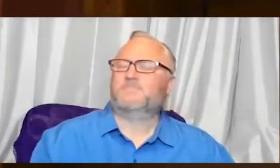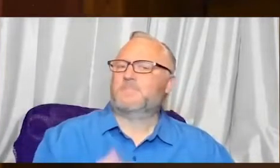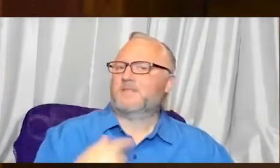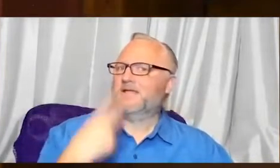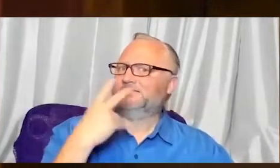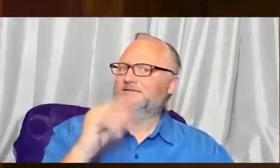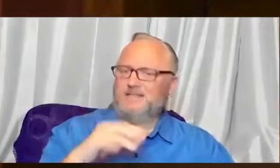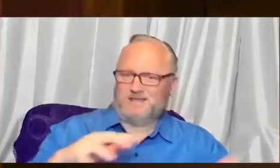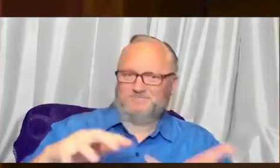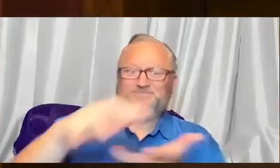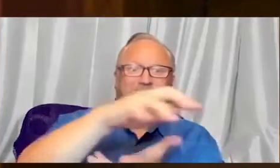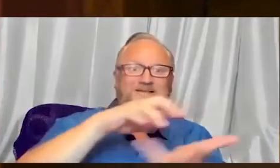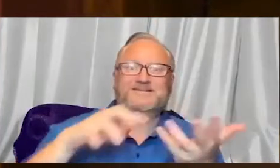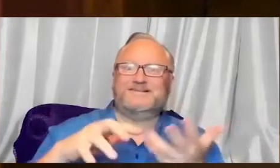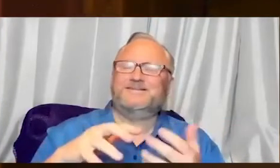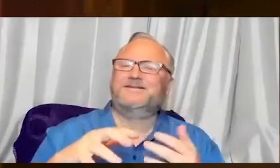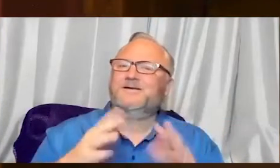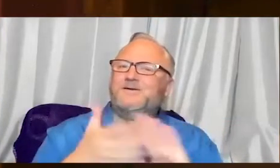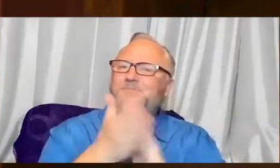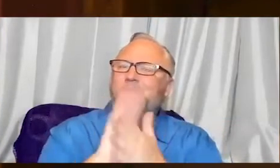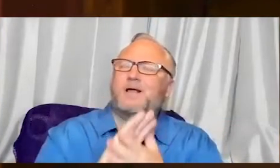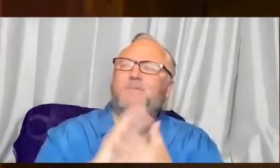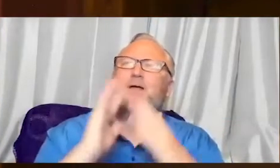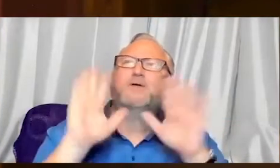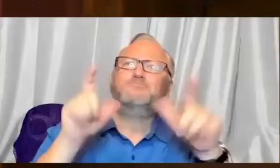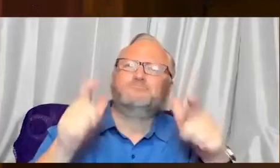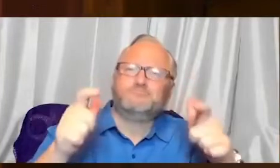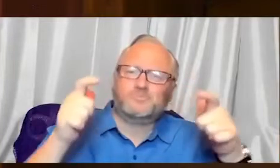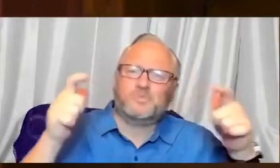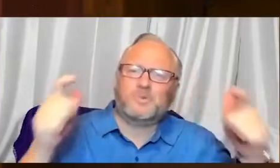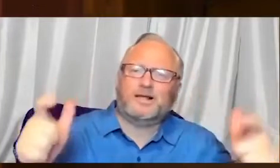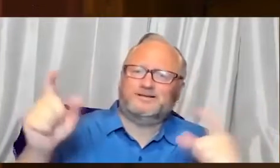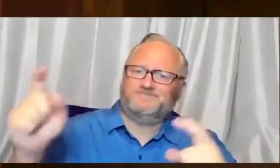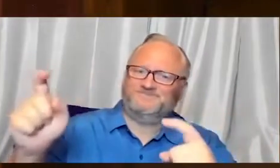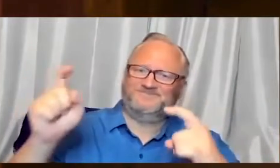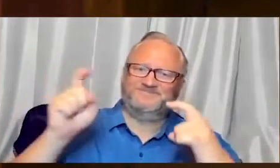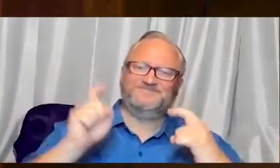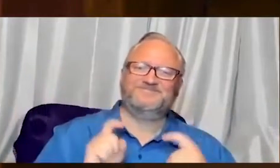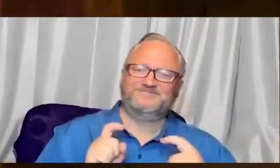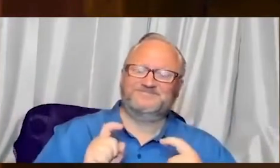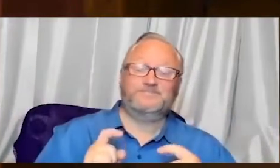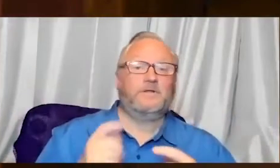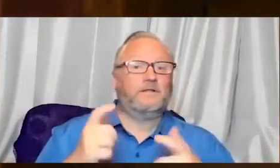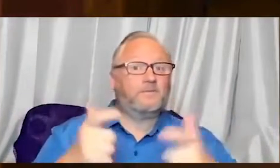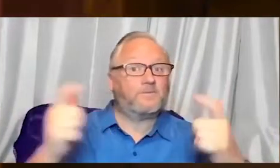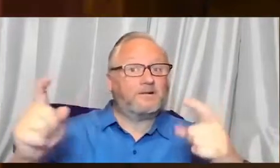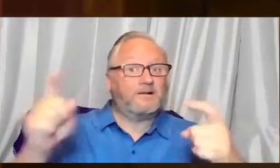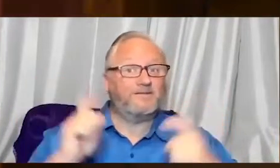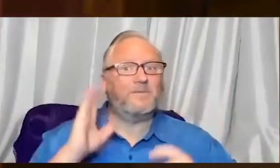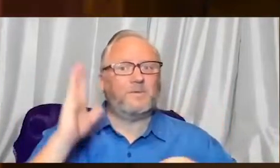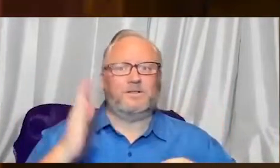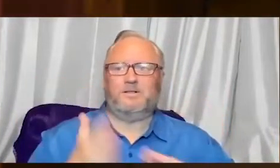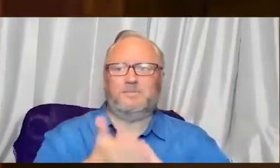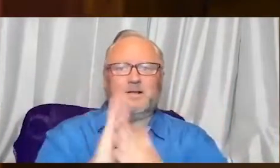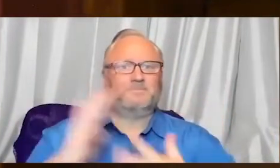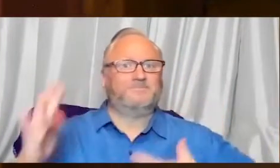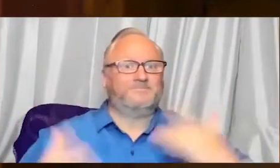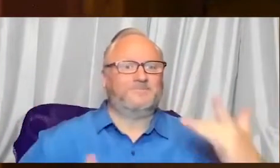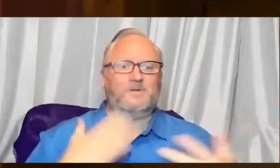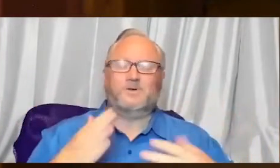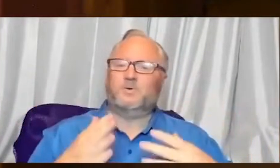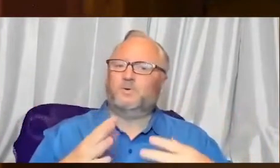blending to be a great gift, one that will be exciting to open the floodgates